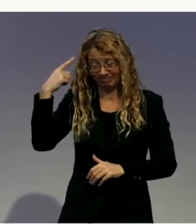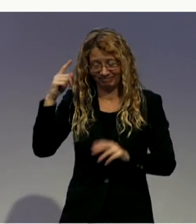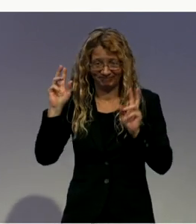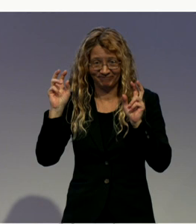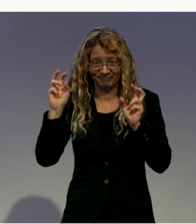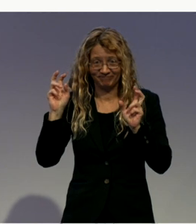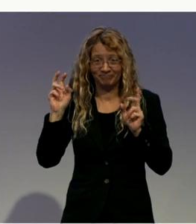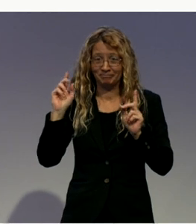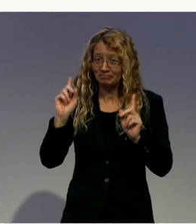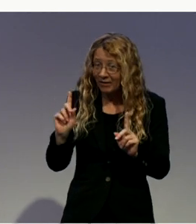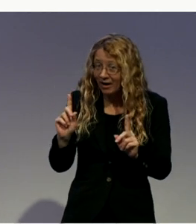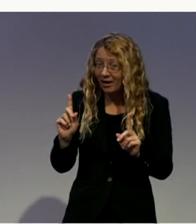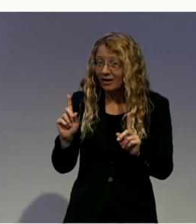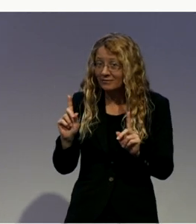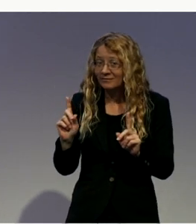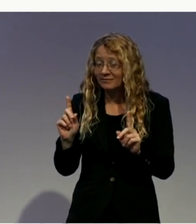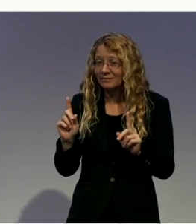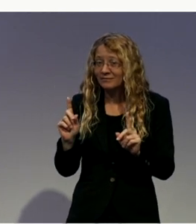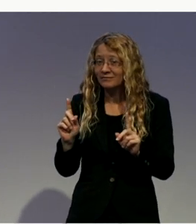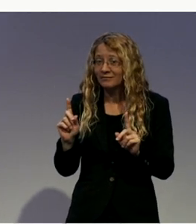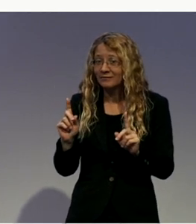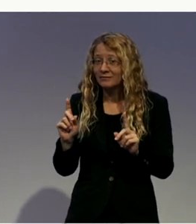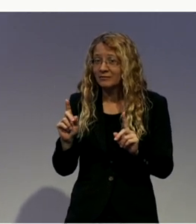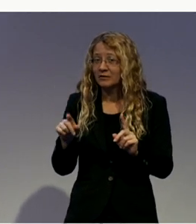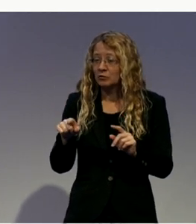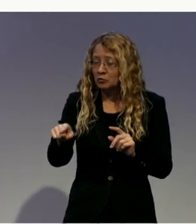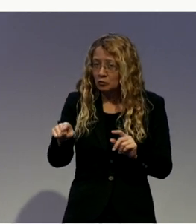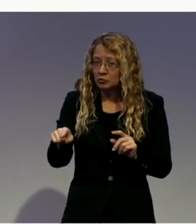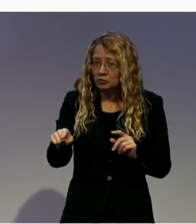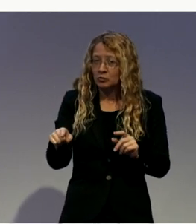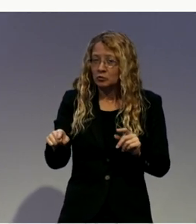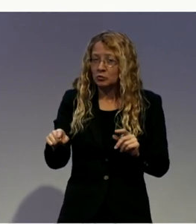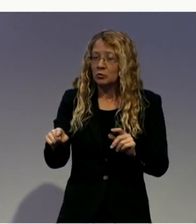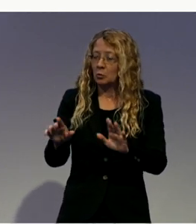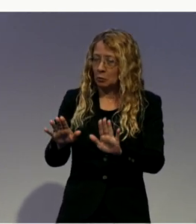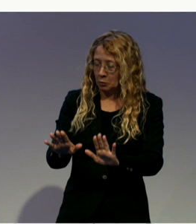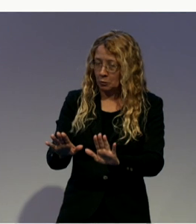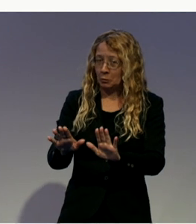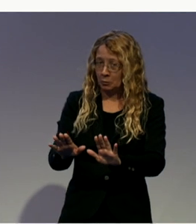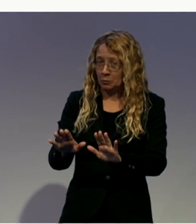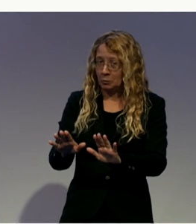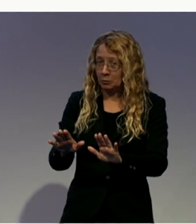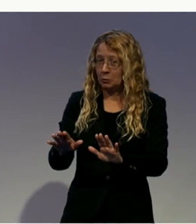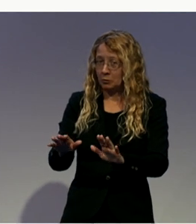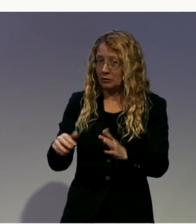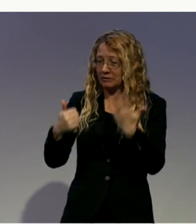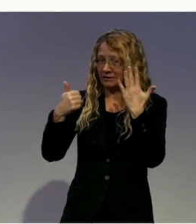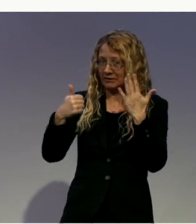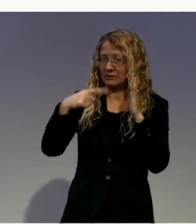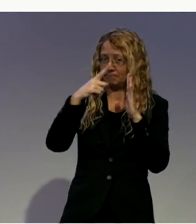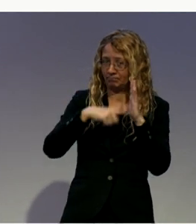with me and be patient with me for 6 months. Follow what I would